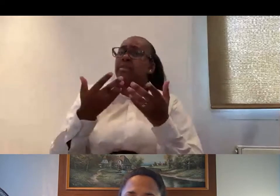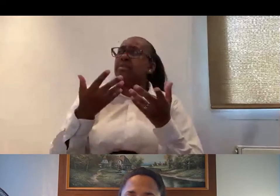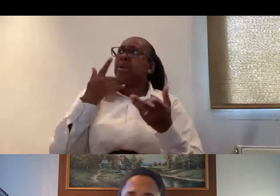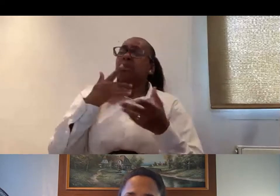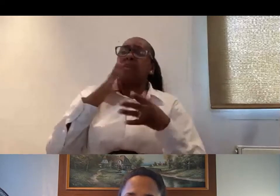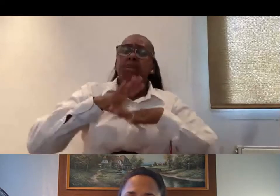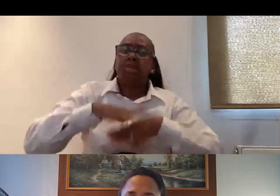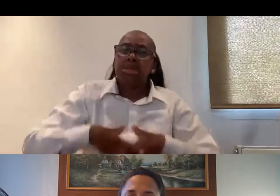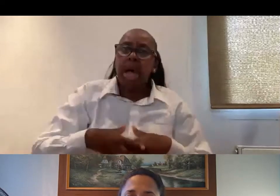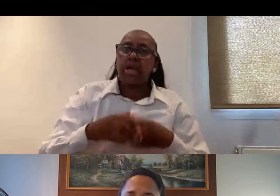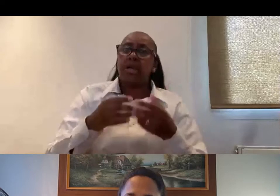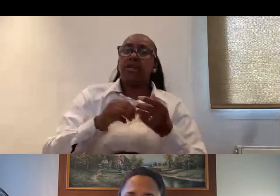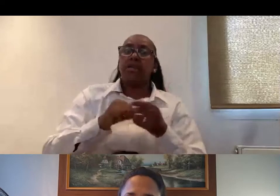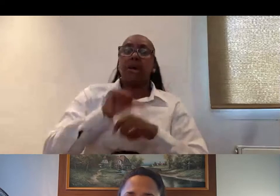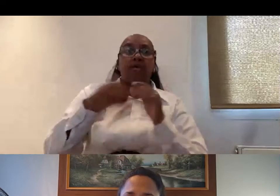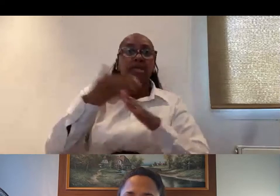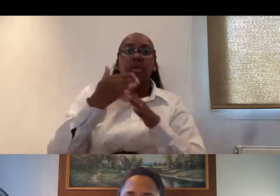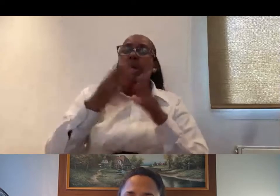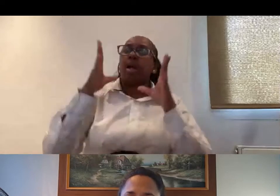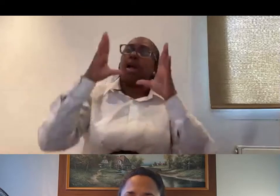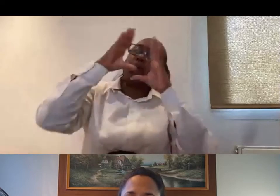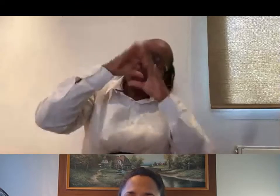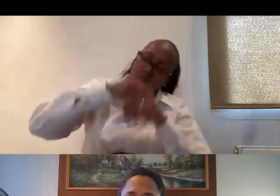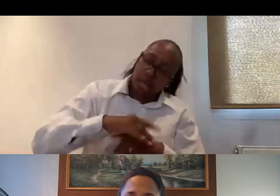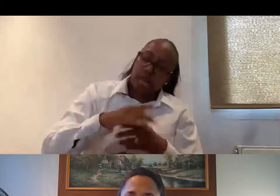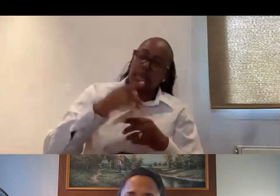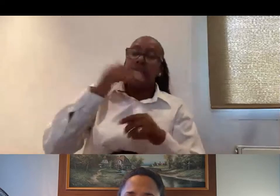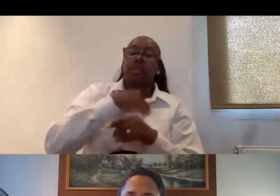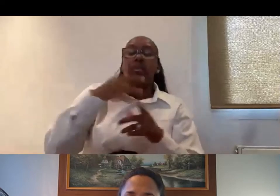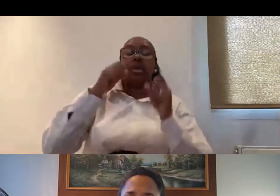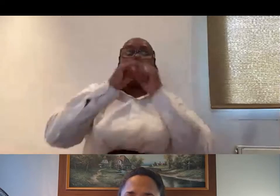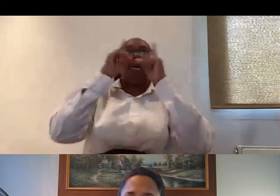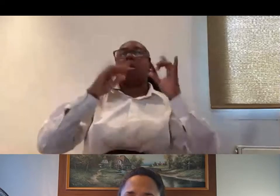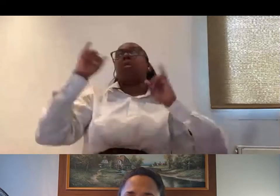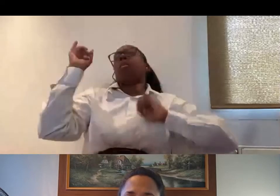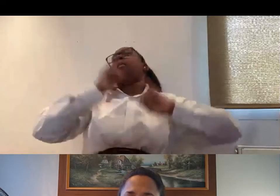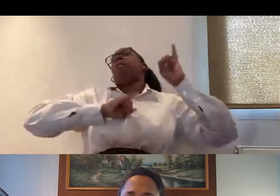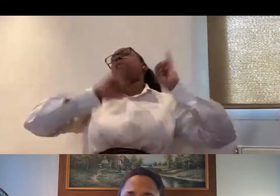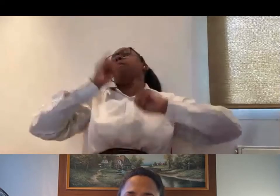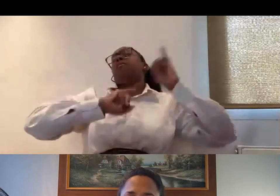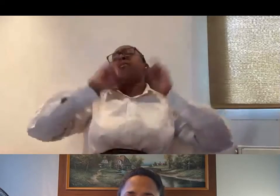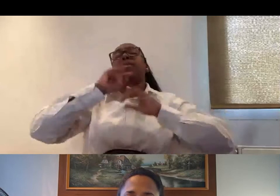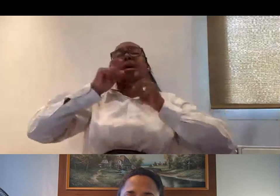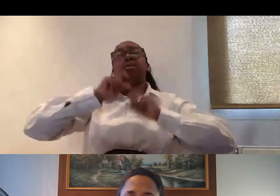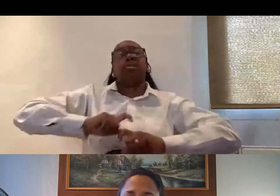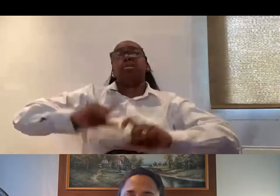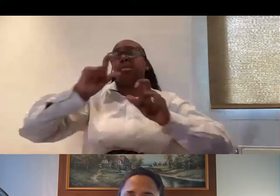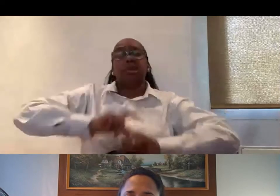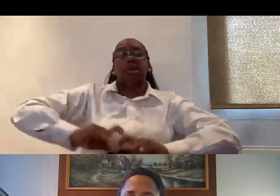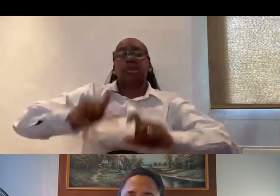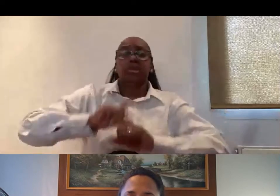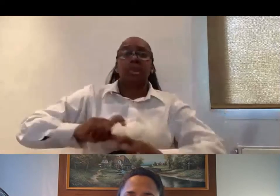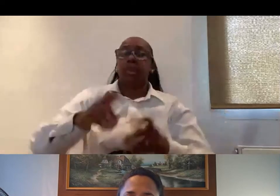going home, falling asleep after work, feeling terrible when I woke up in the morning, but I just got on with my days at that point. But